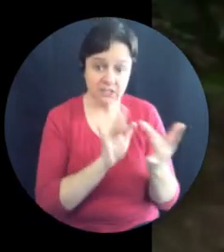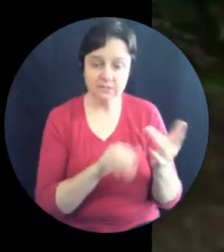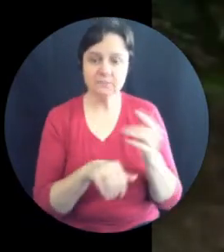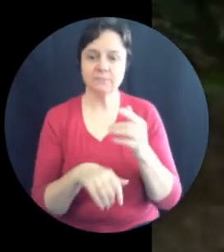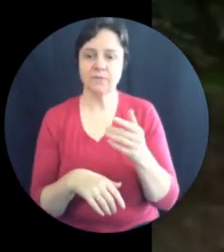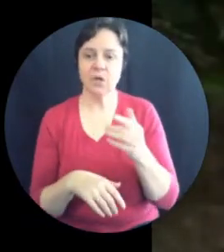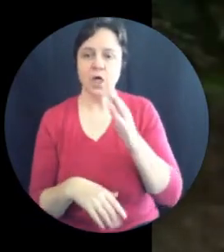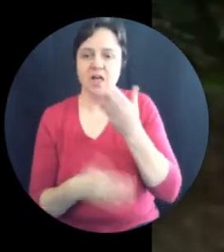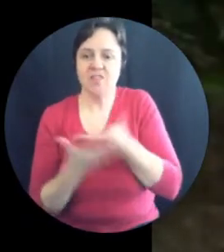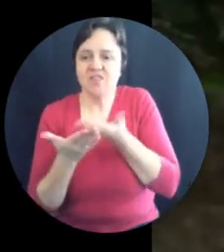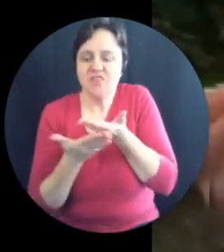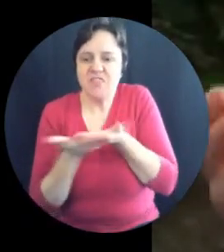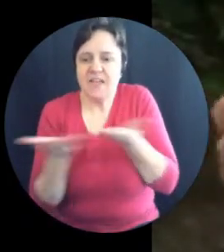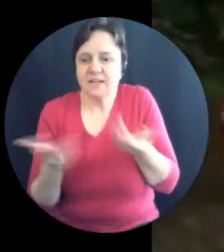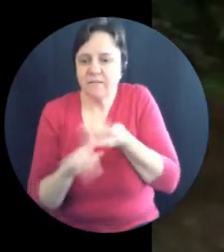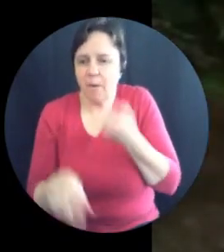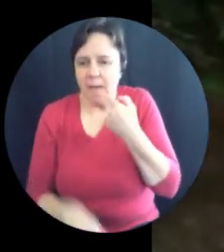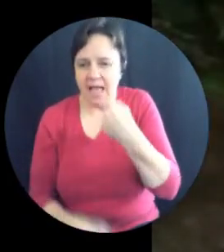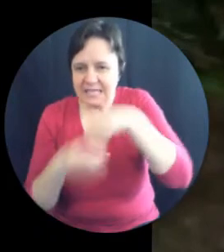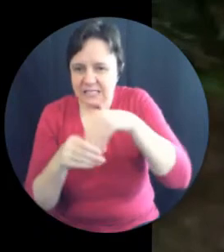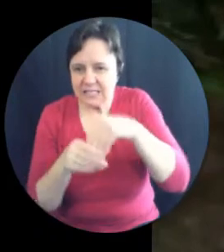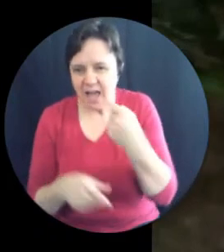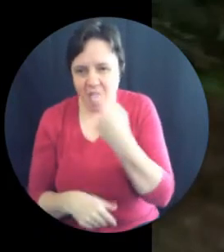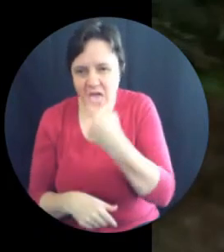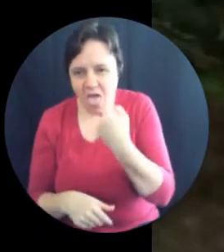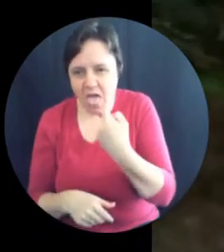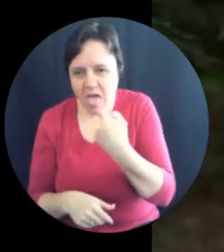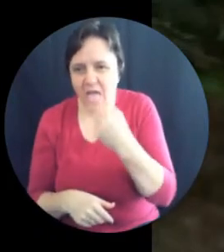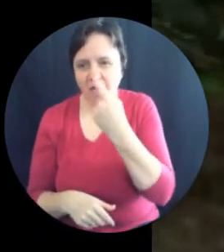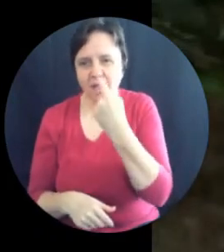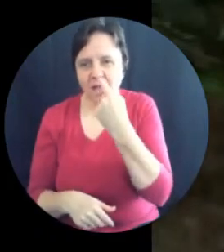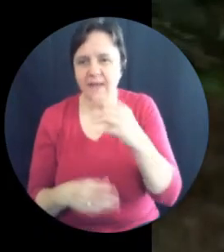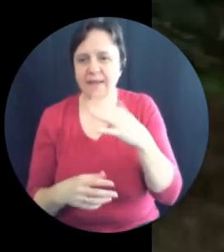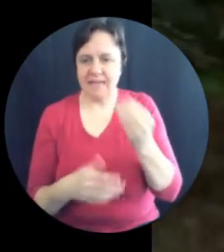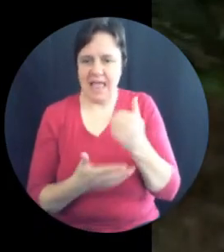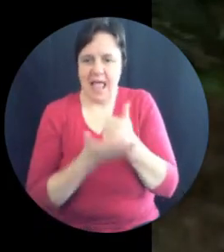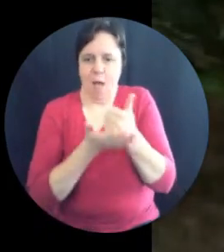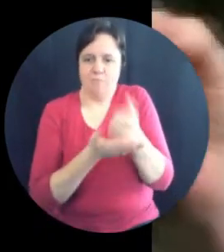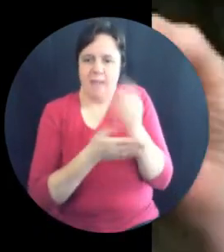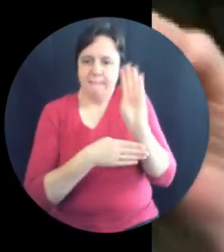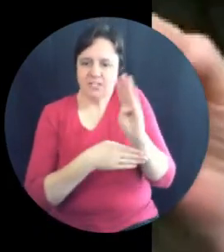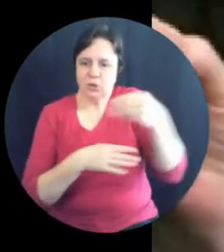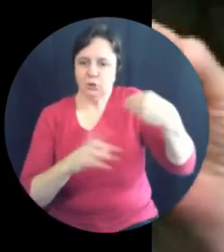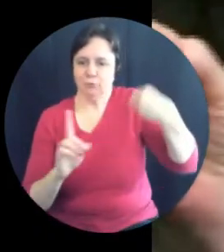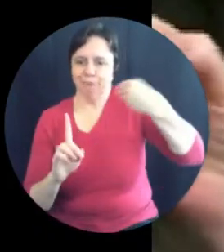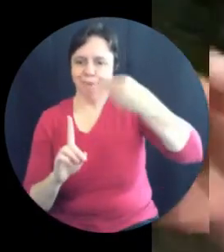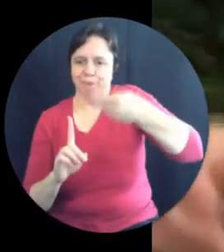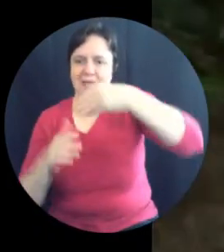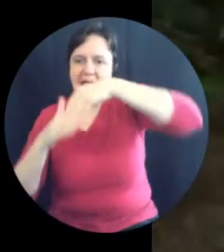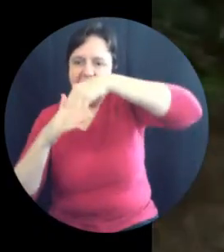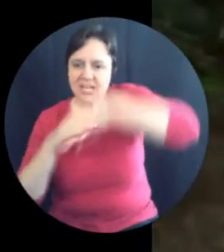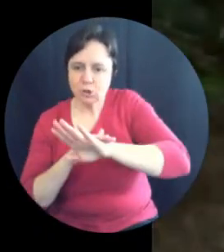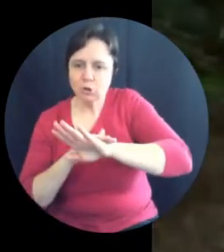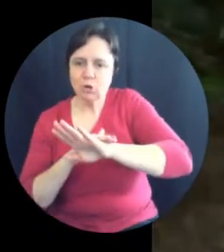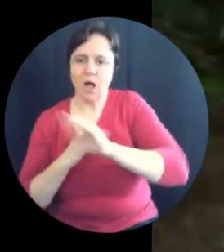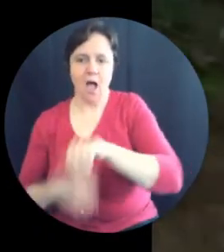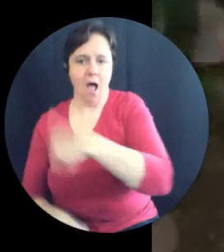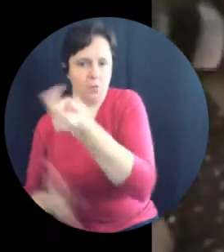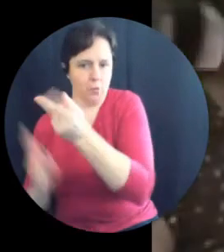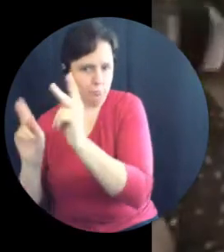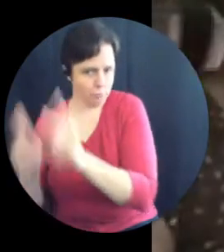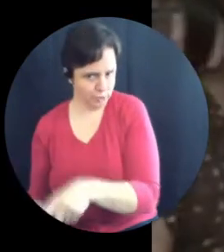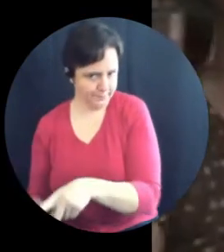mouth are going to help that microorganism, that invading organism, go into another person.